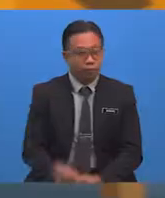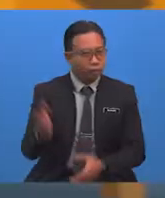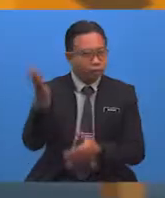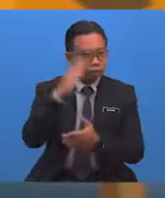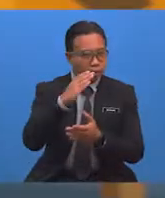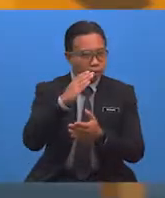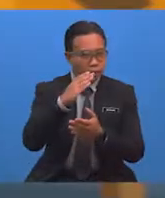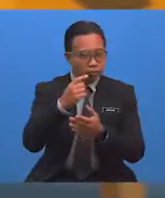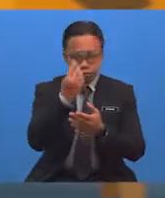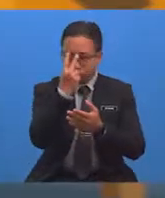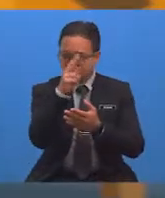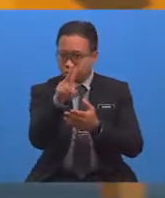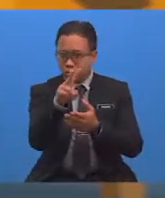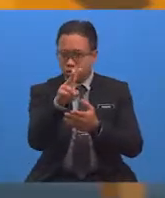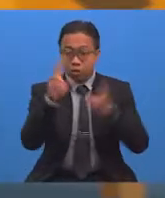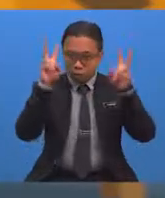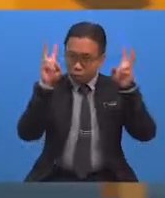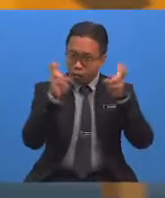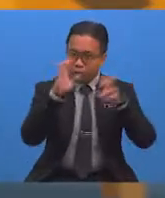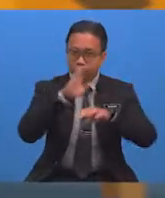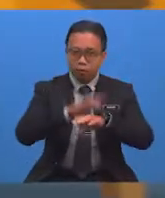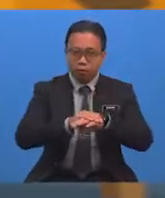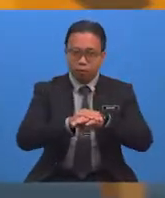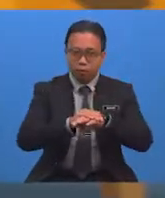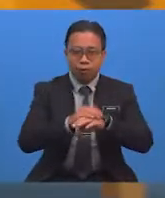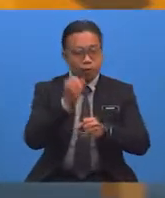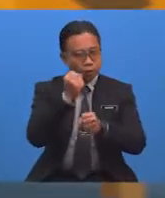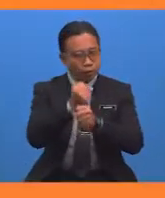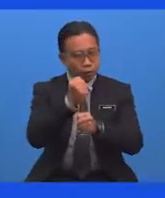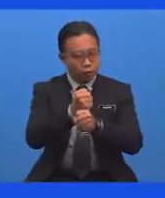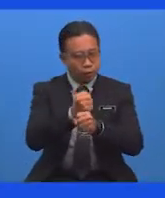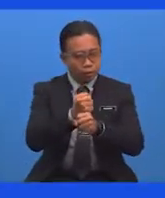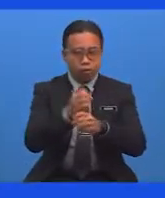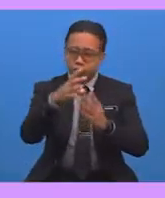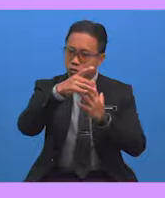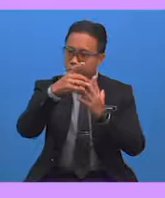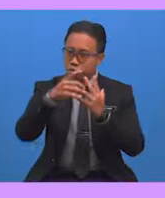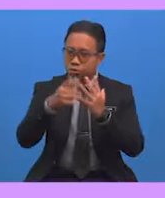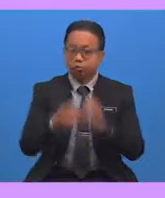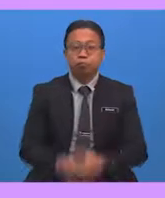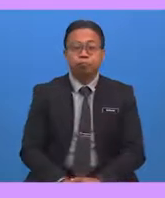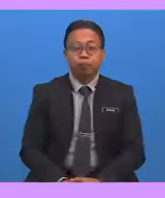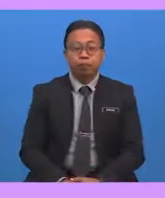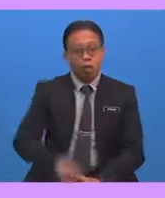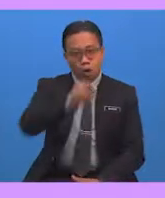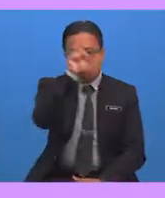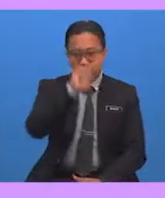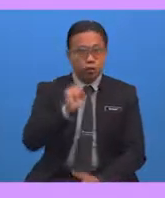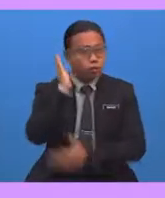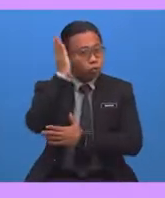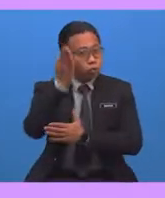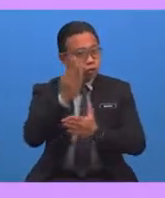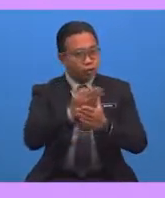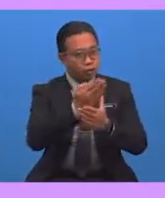Let's explore the topic on career choice. The question we will